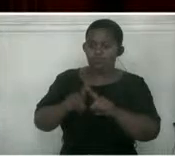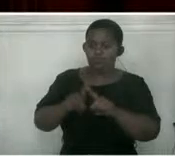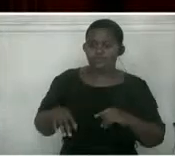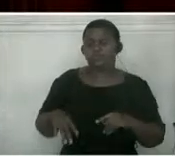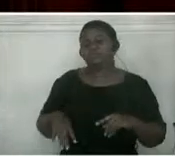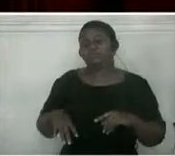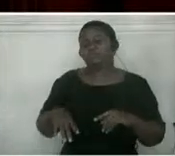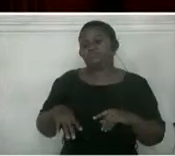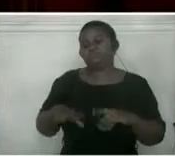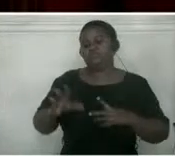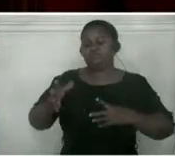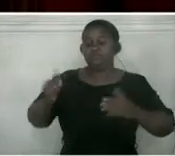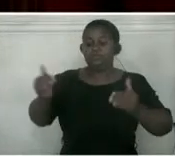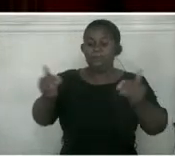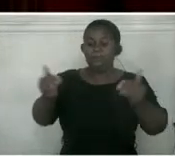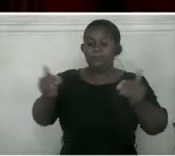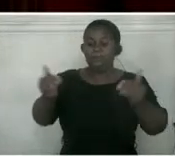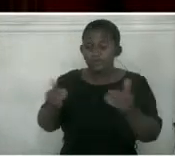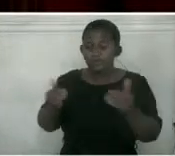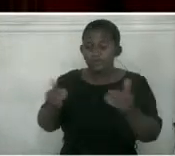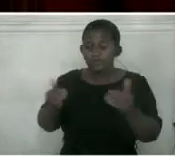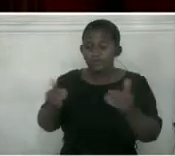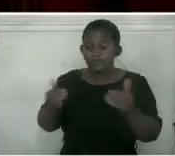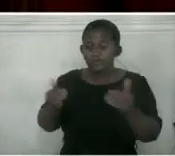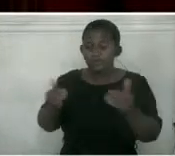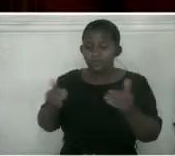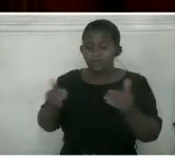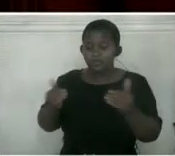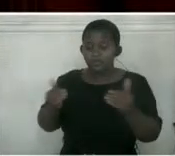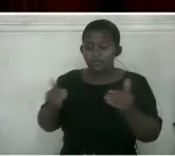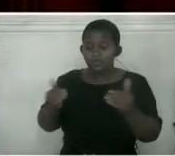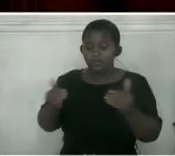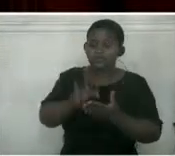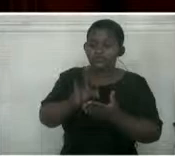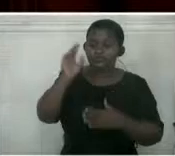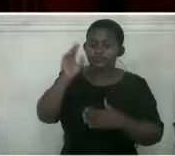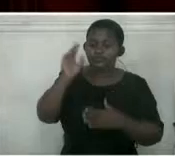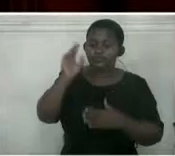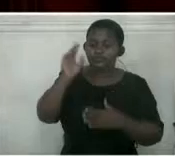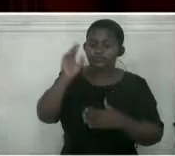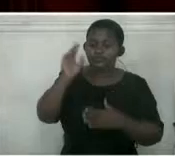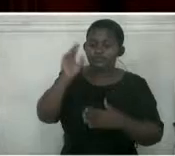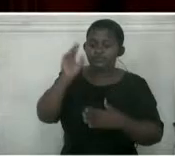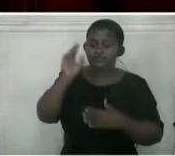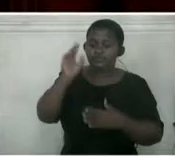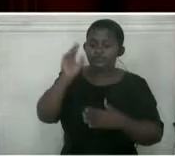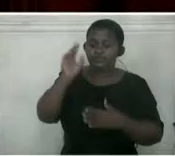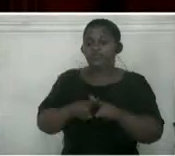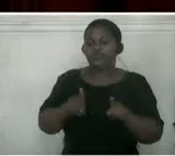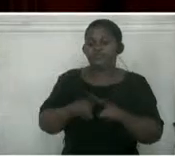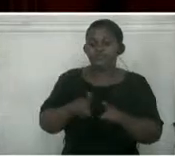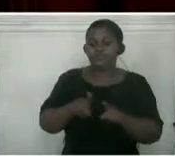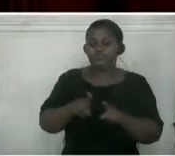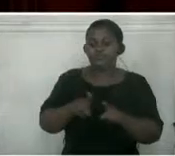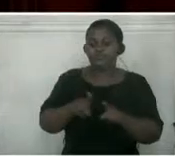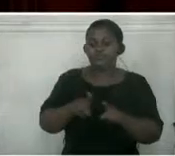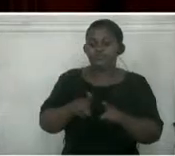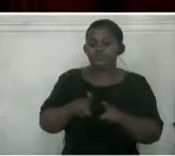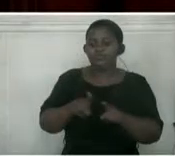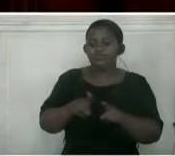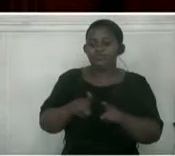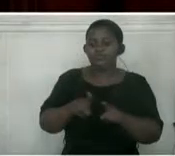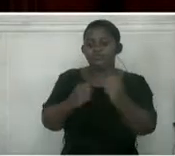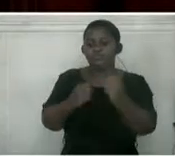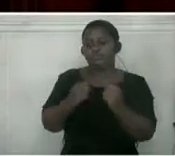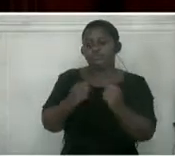Consequence management must be visibly proved. As part of our turnaround strategy,